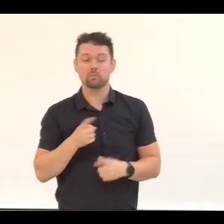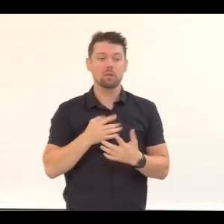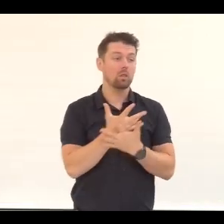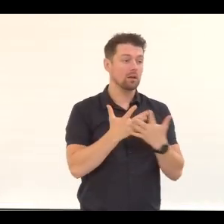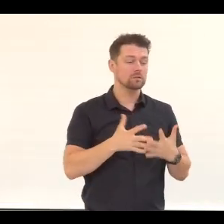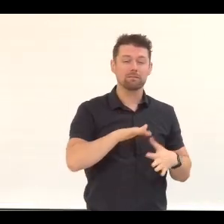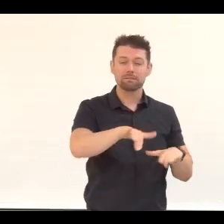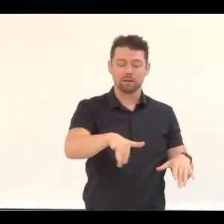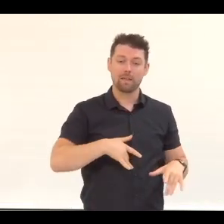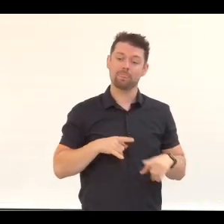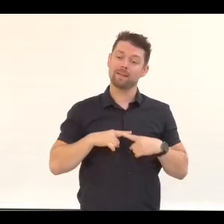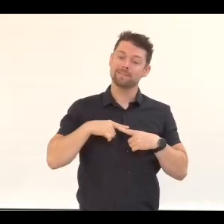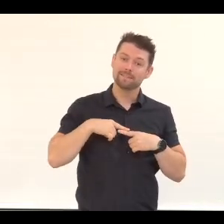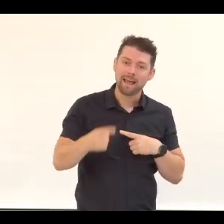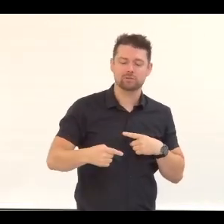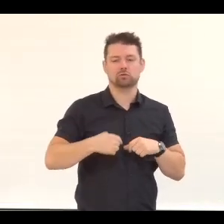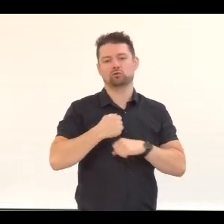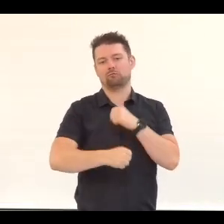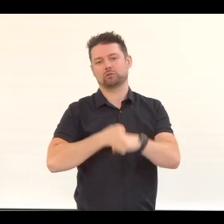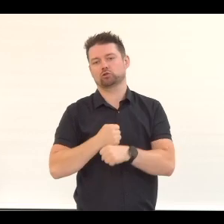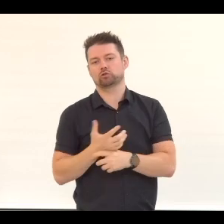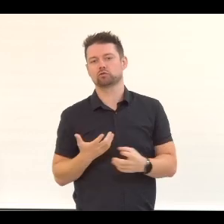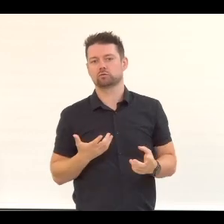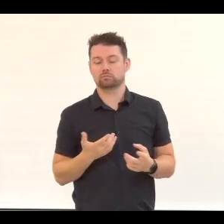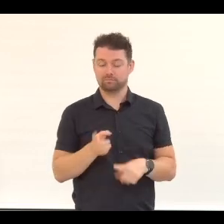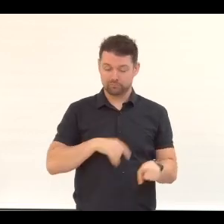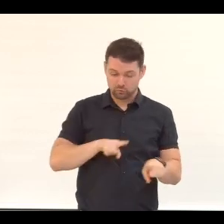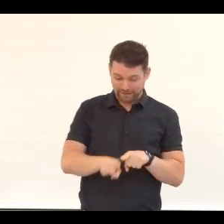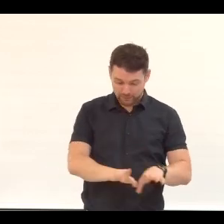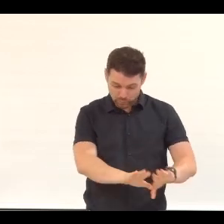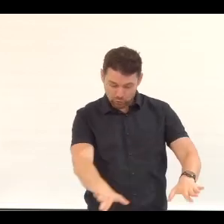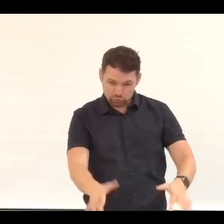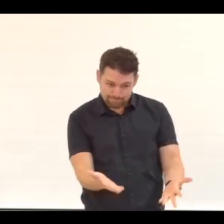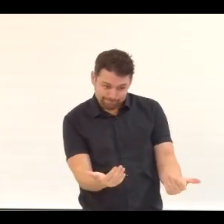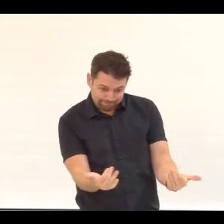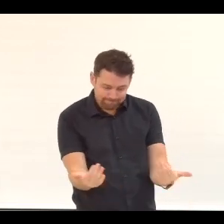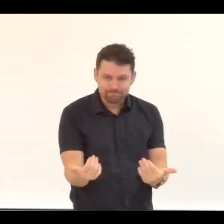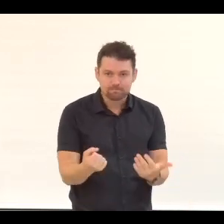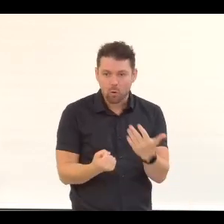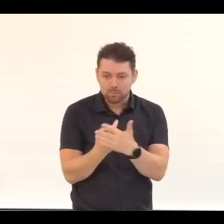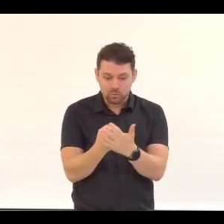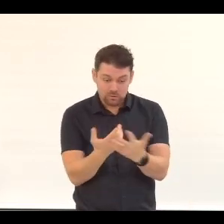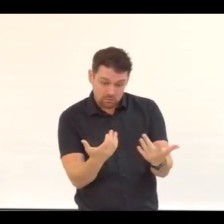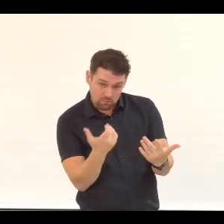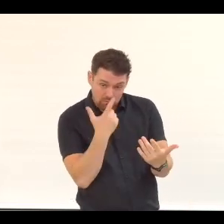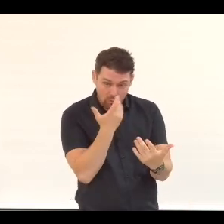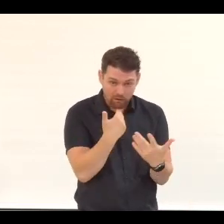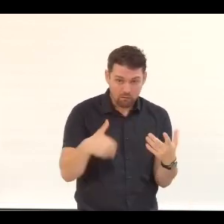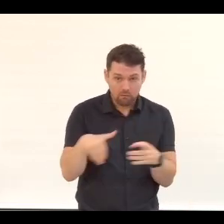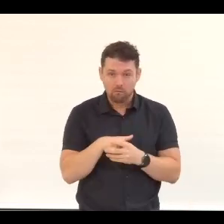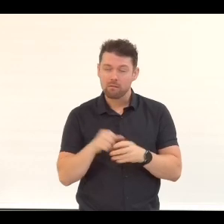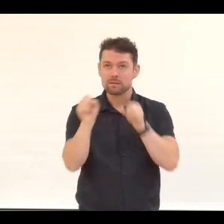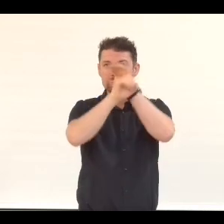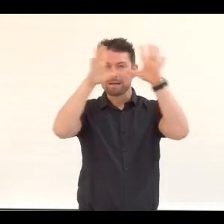We reach out to the next generation. We try to give everybody the opportunities to join in this